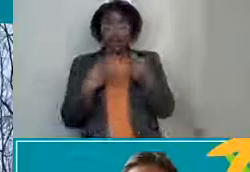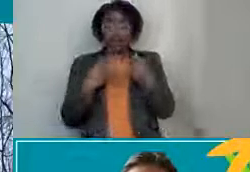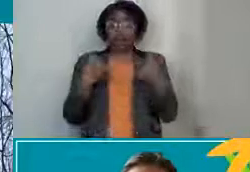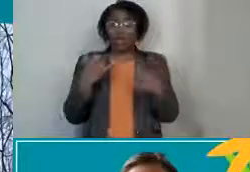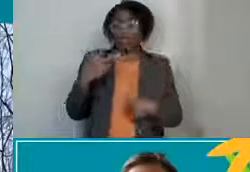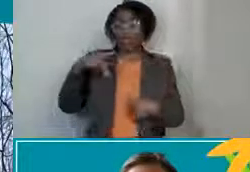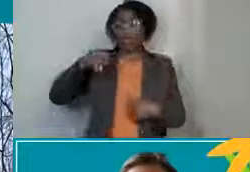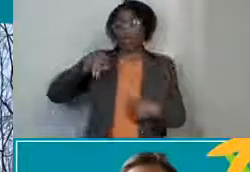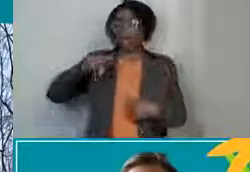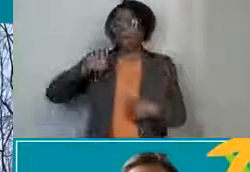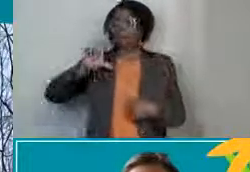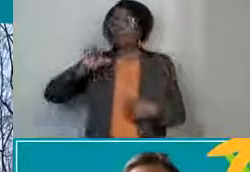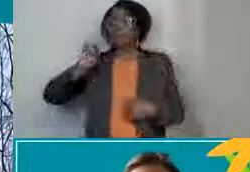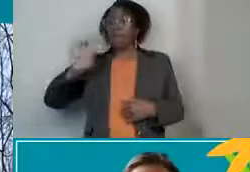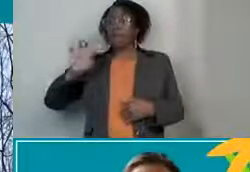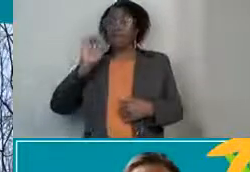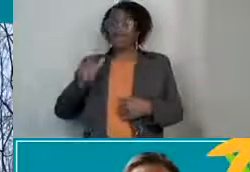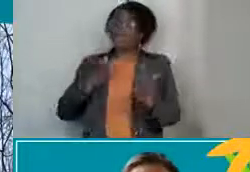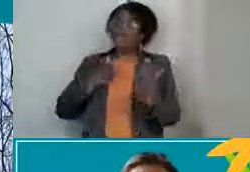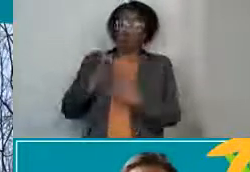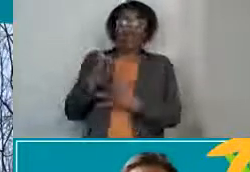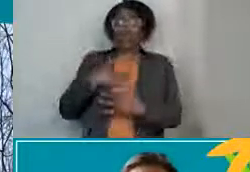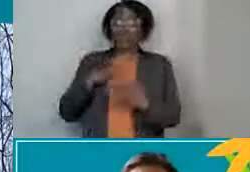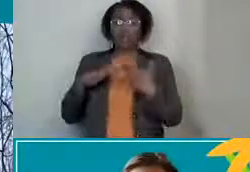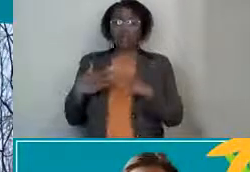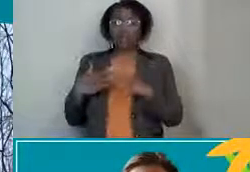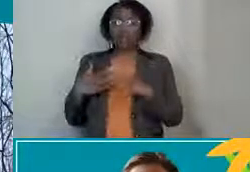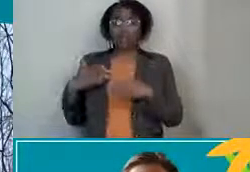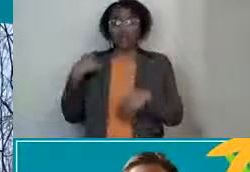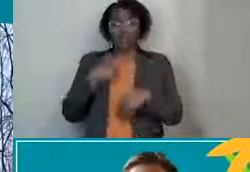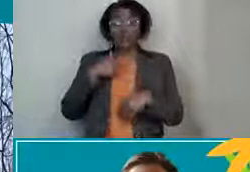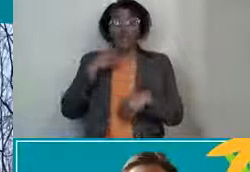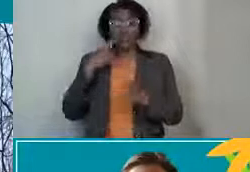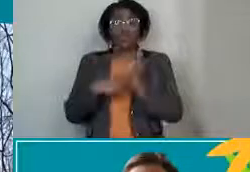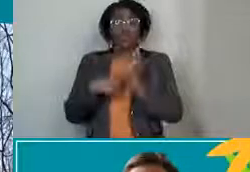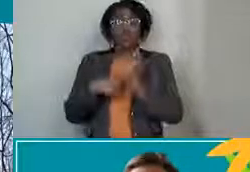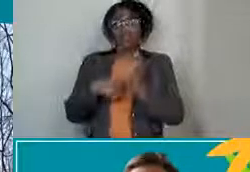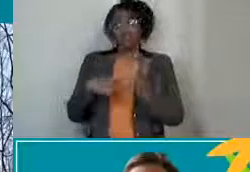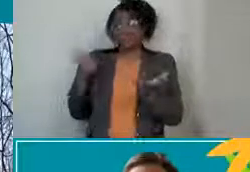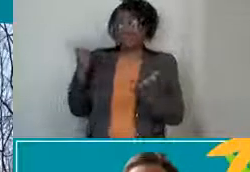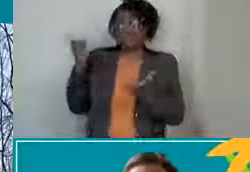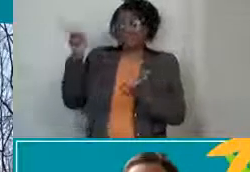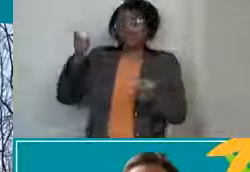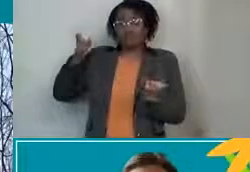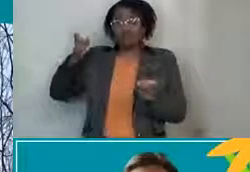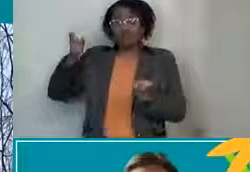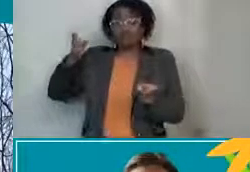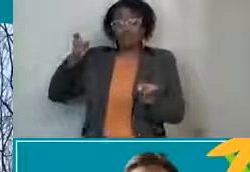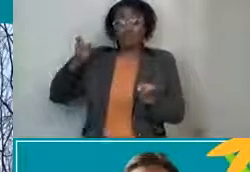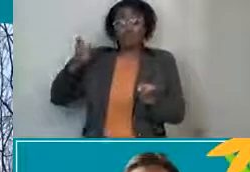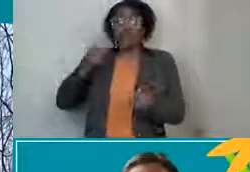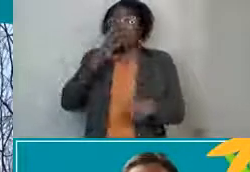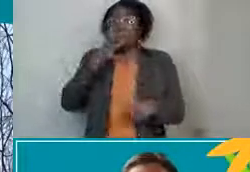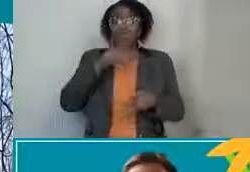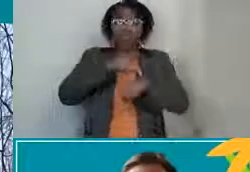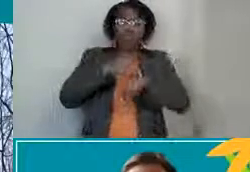that is going through my community. And we recognize that, you know, under colonization, Mother Earth has been extracted